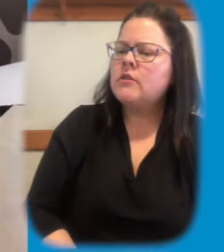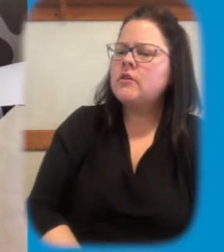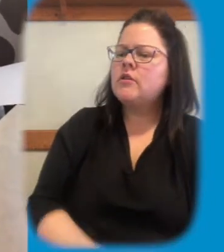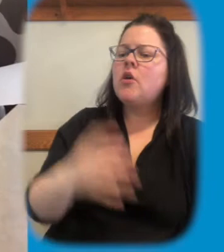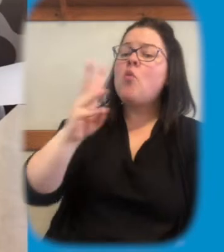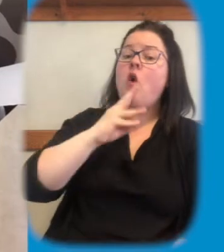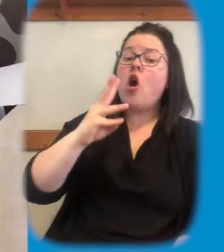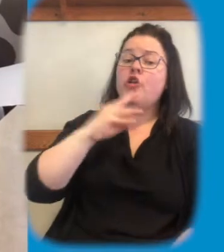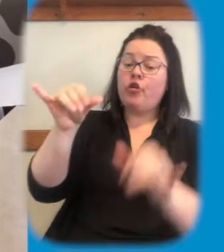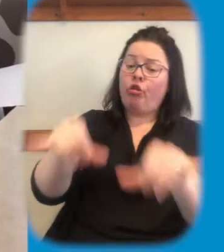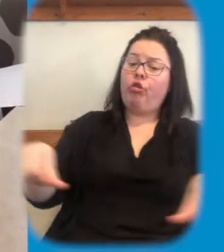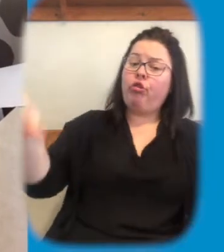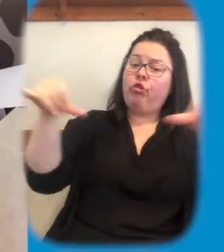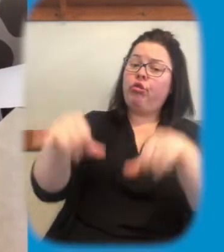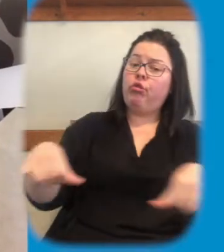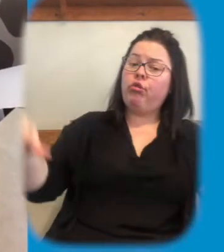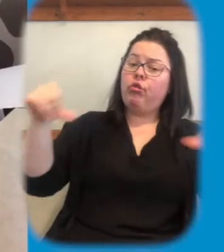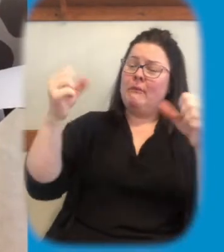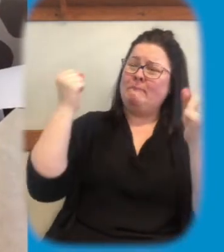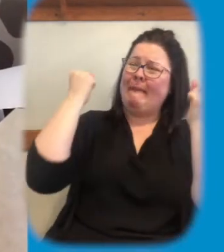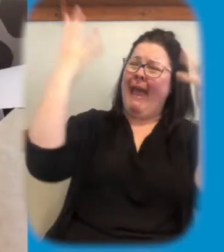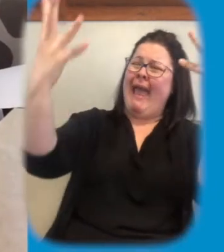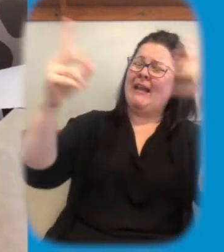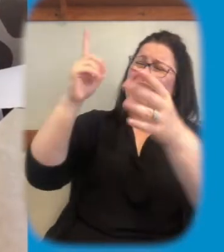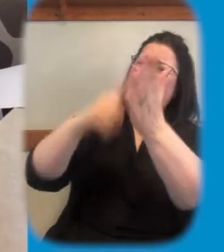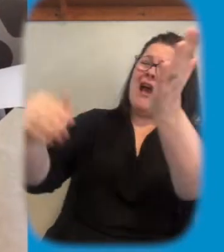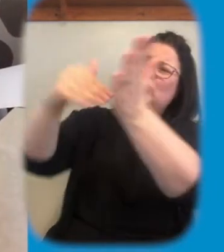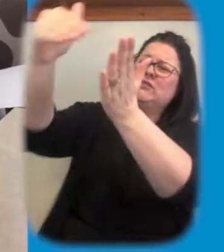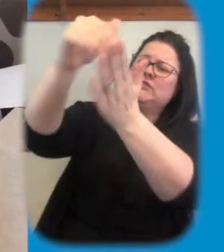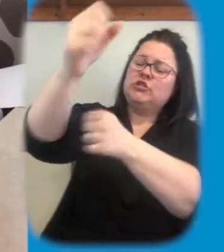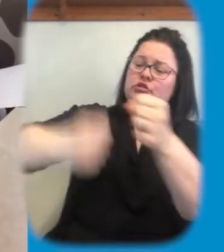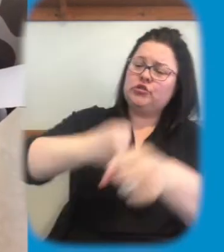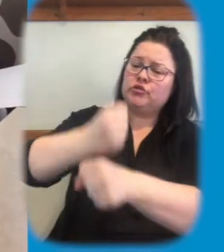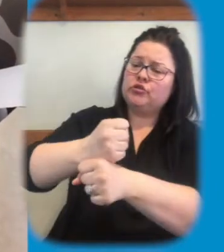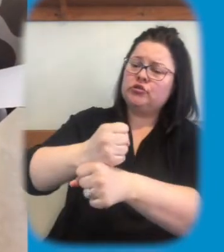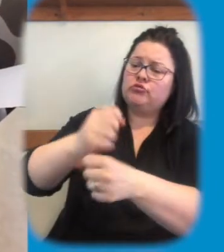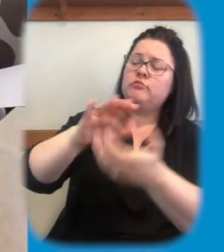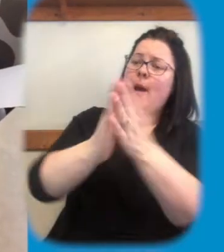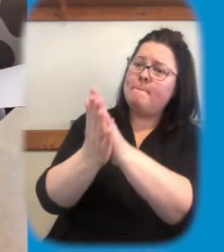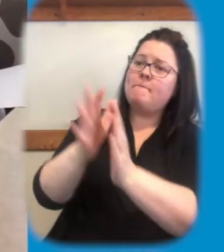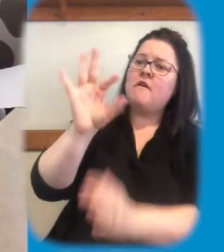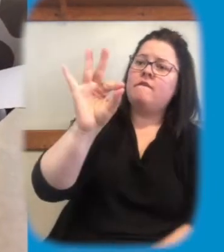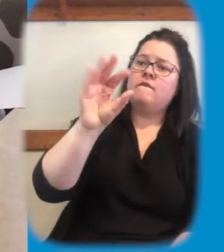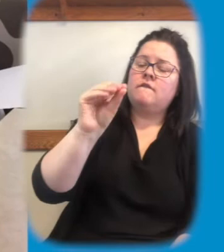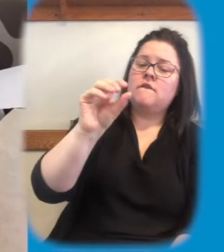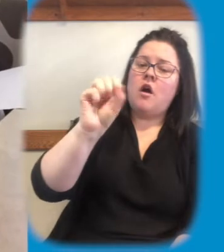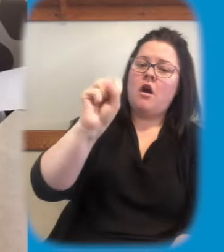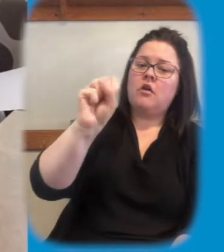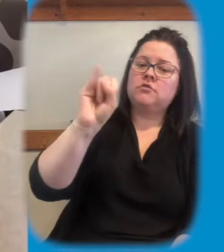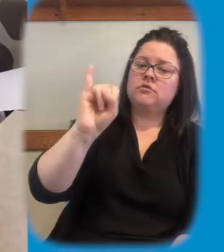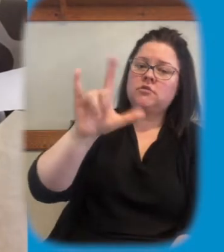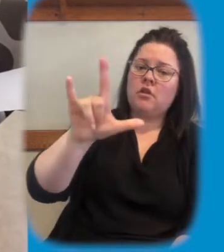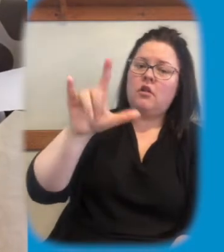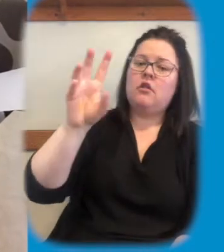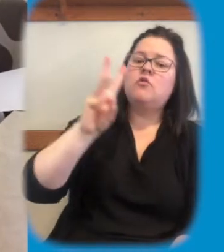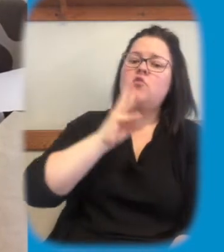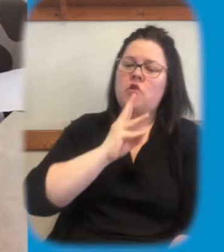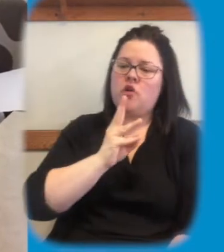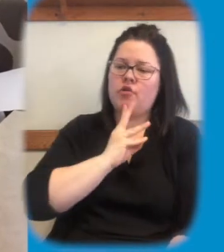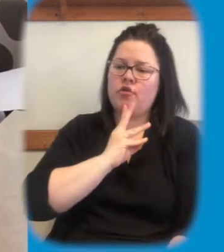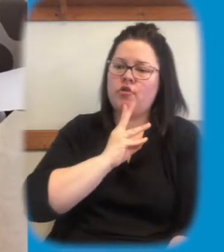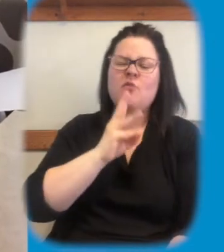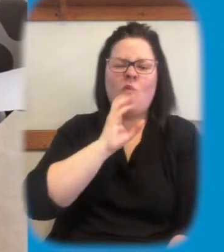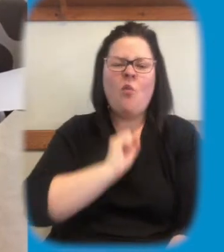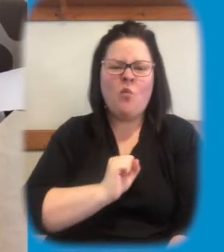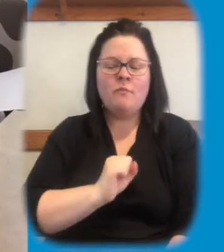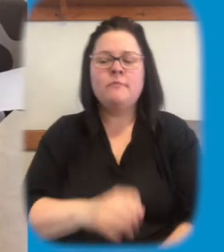of years. It's called fossil water. Oh, what's it called? Fossil water. Yeah, that's right. The water we